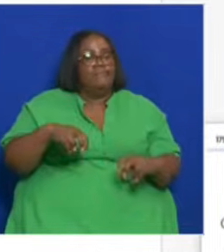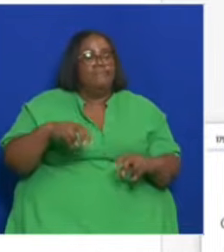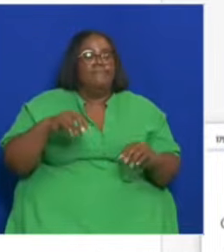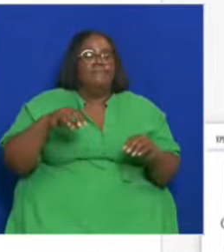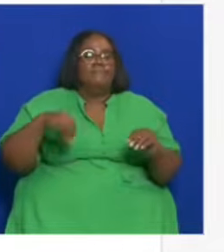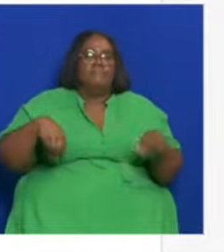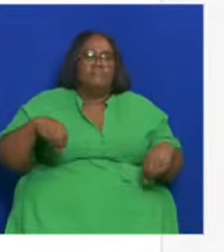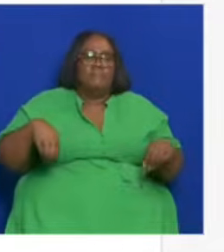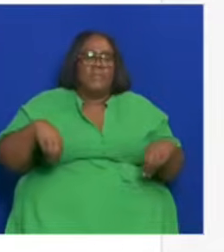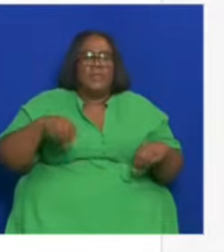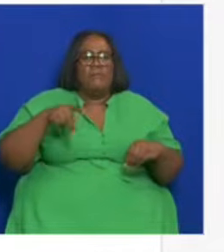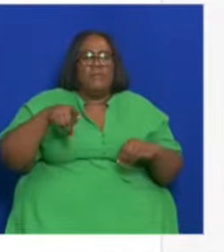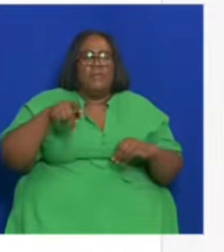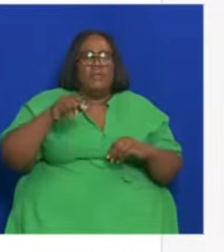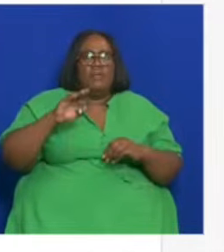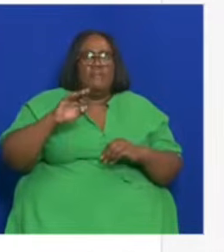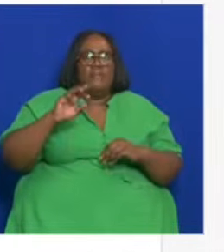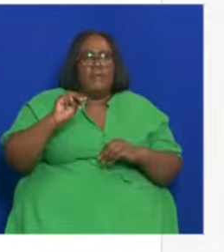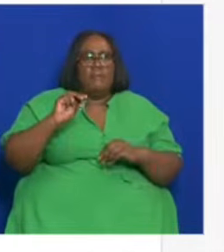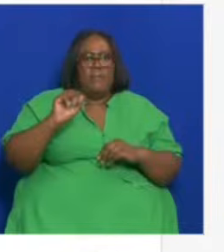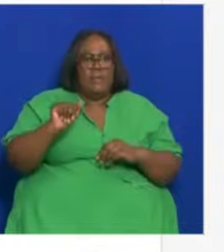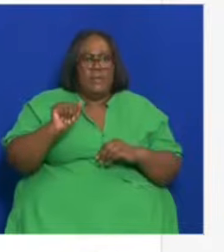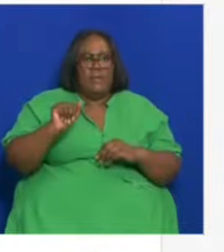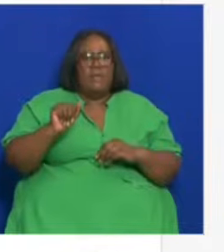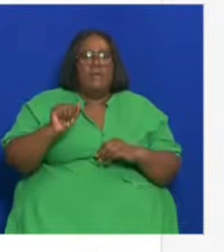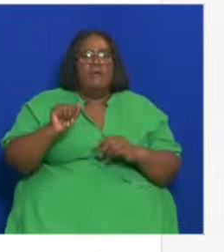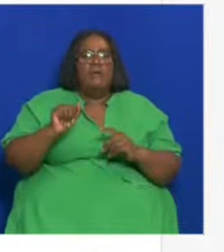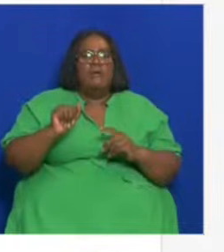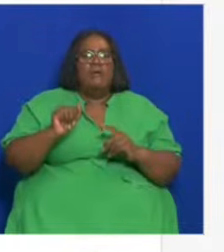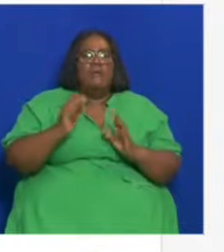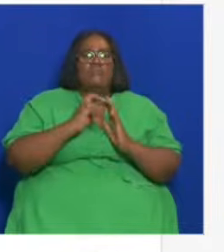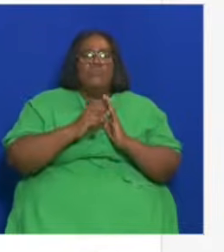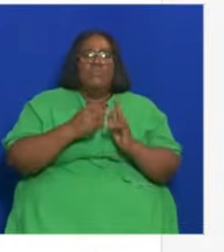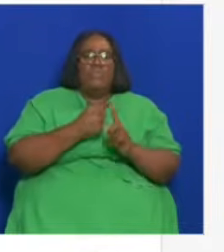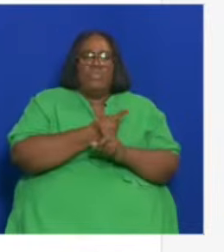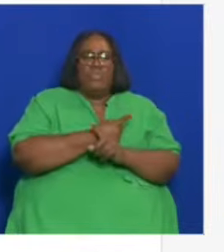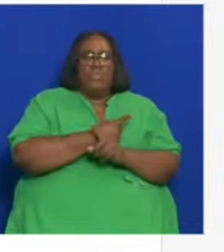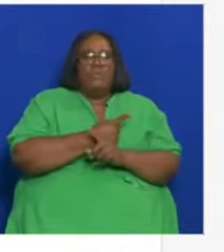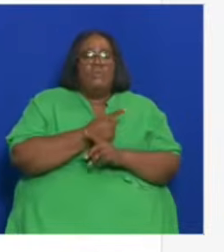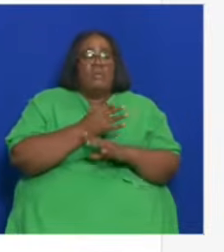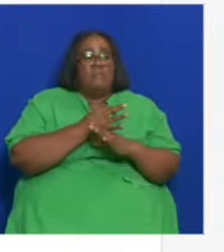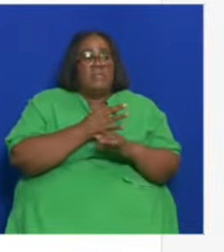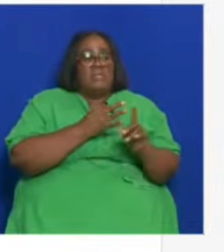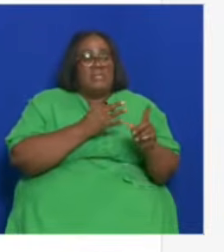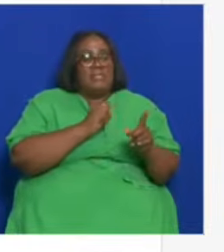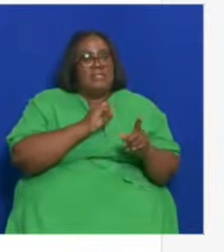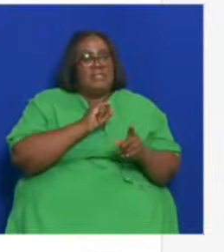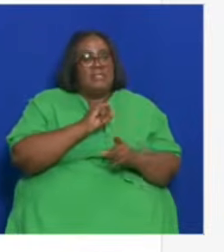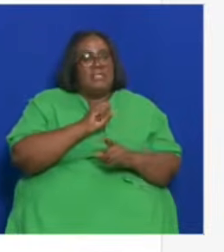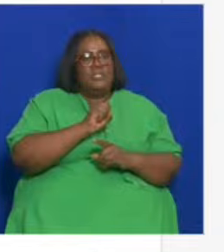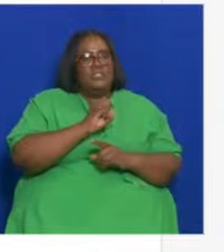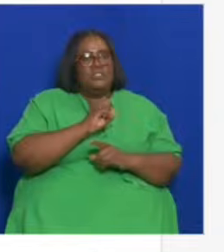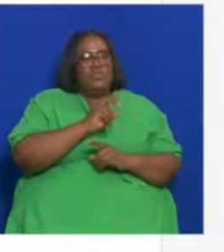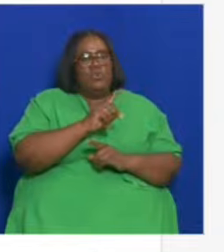Secret Service account. Mr. Sesoko was tasked with arranging a meeting with the IGI,